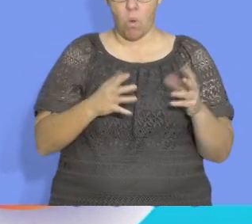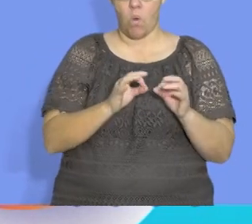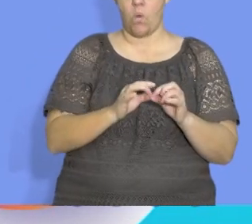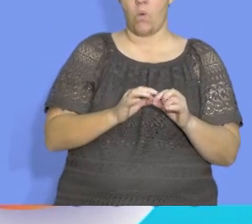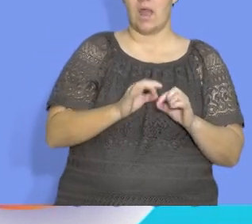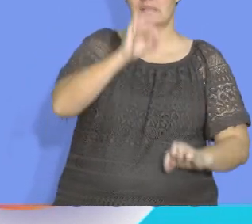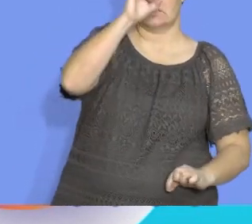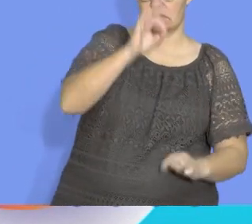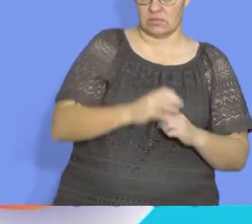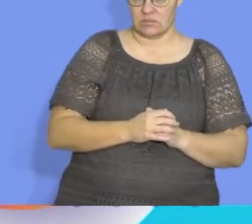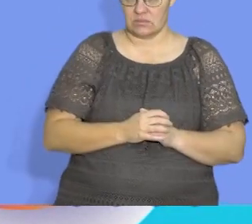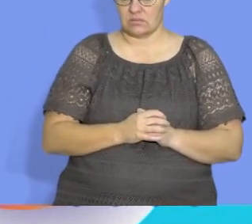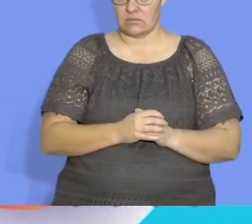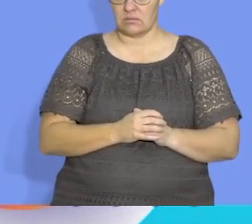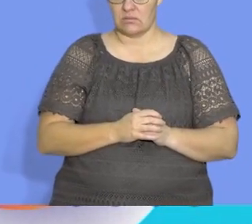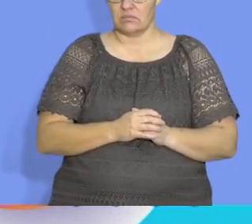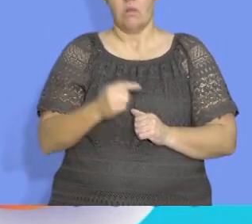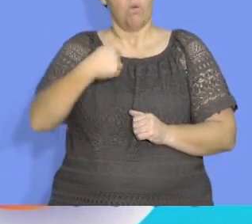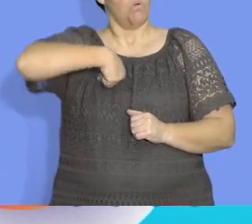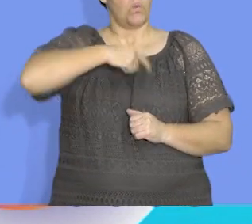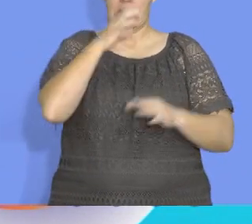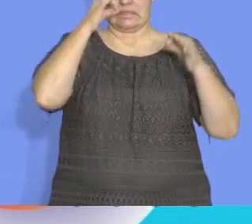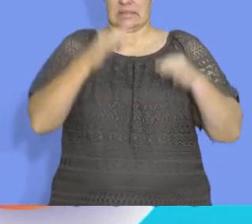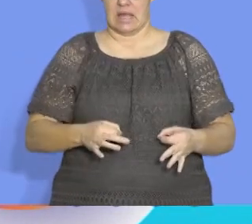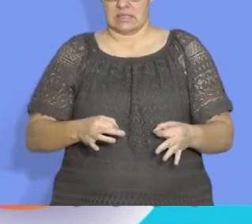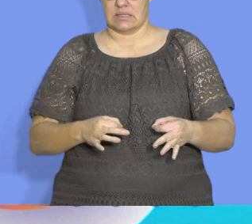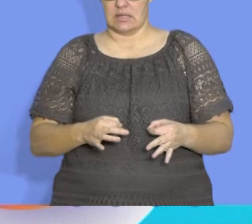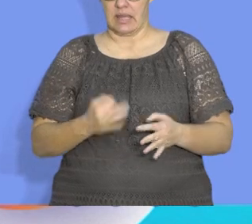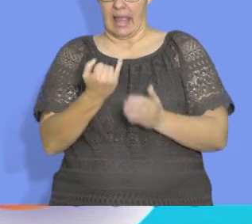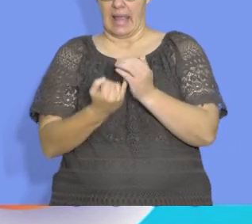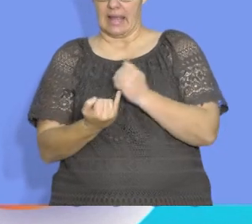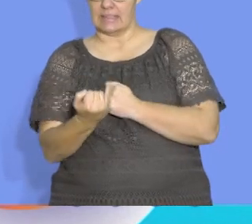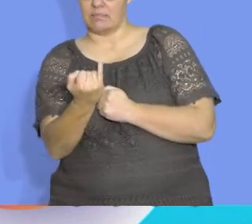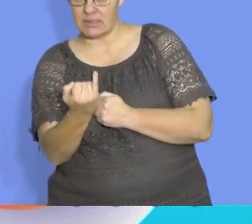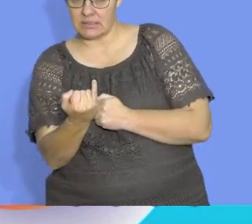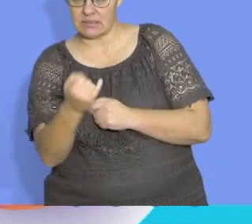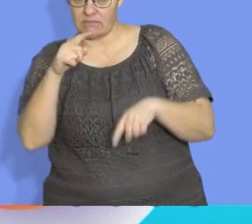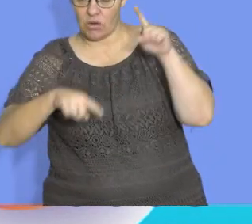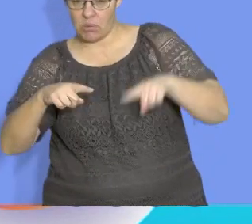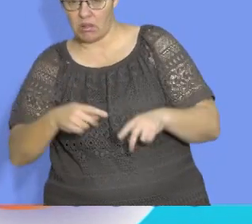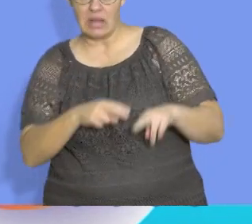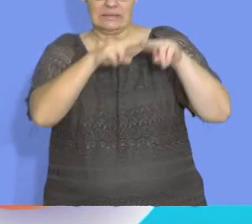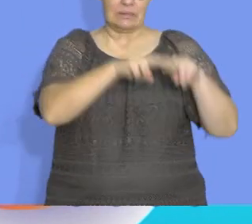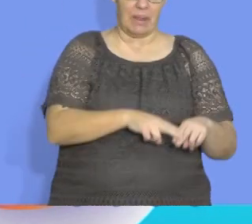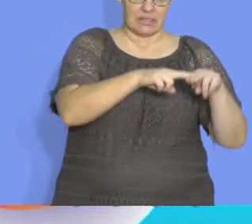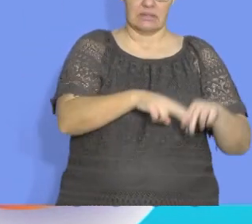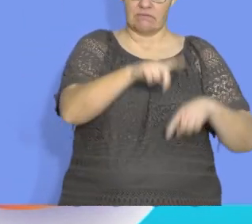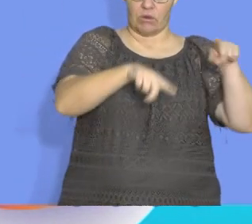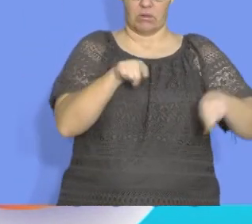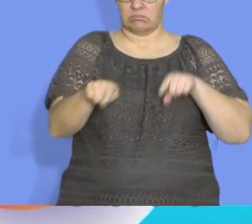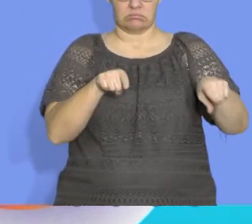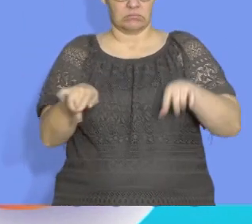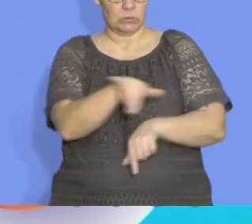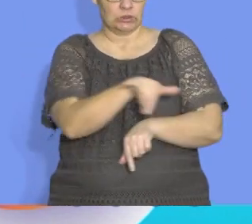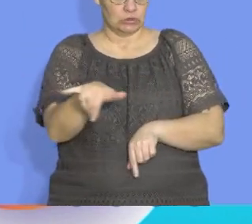extension? Because you see, we need to decide which is the independent variable and which is the dependent variable. Can you